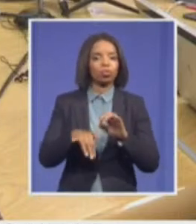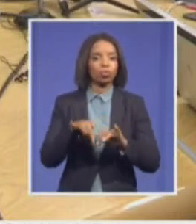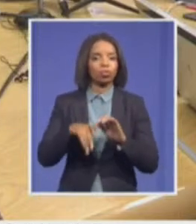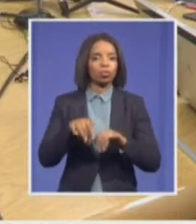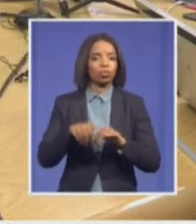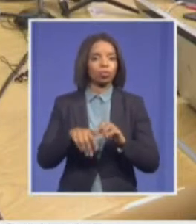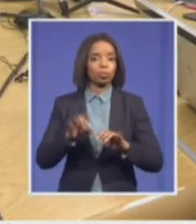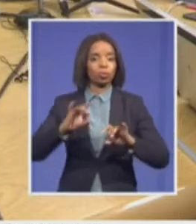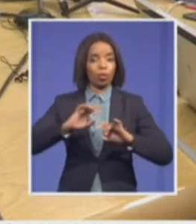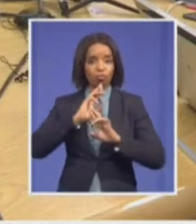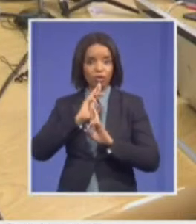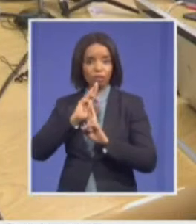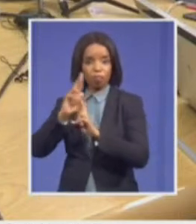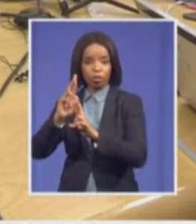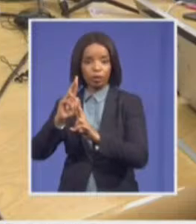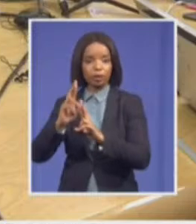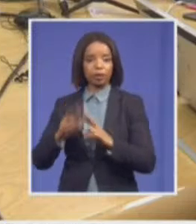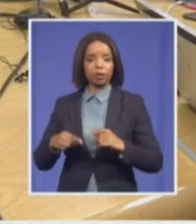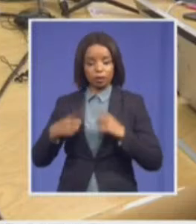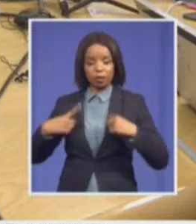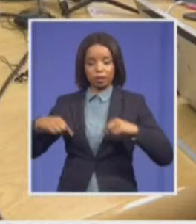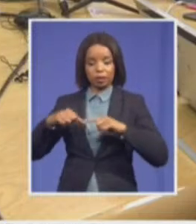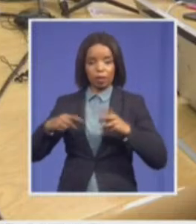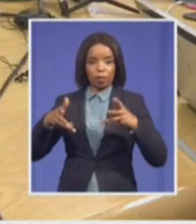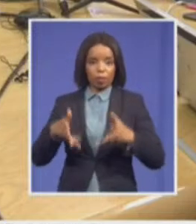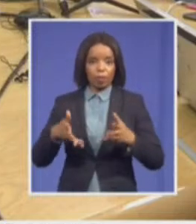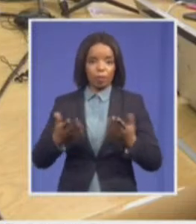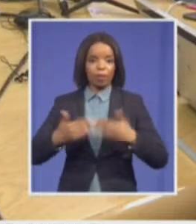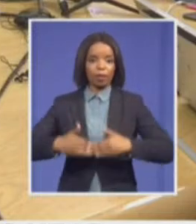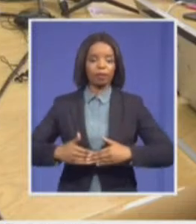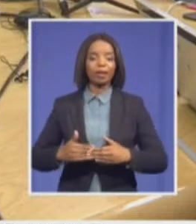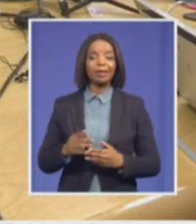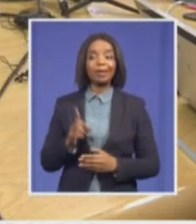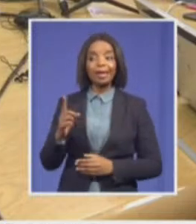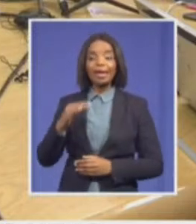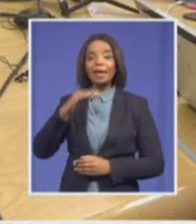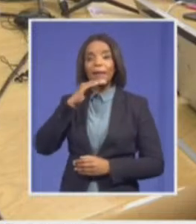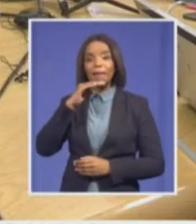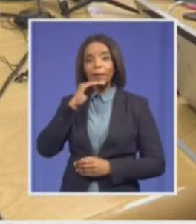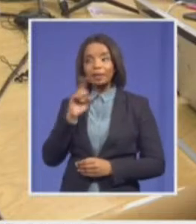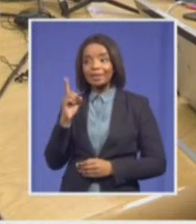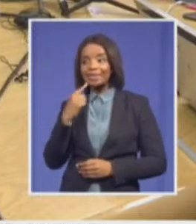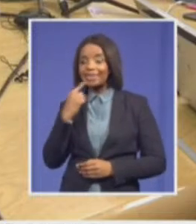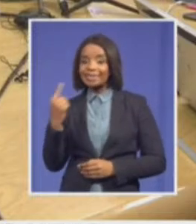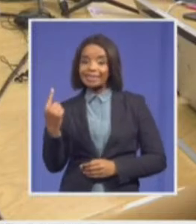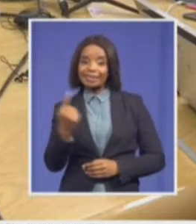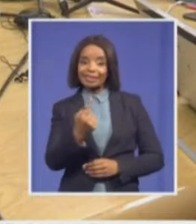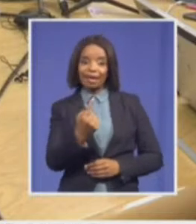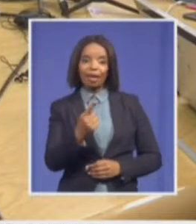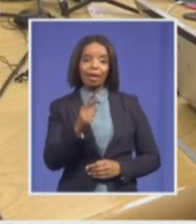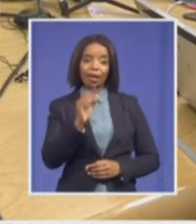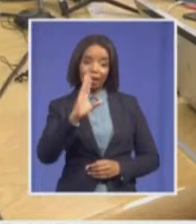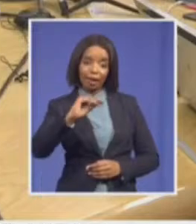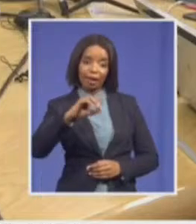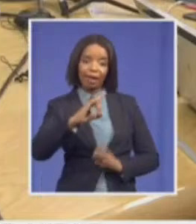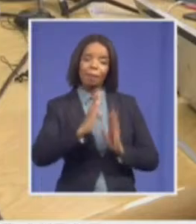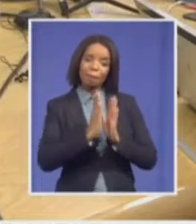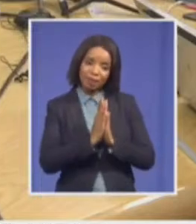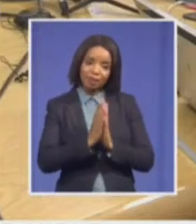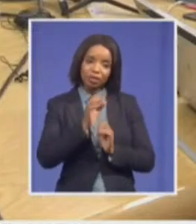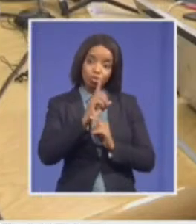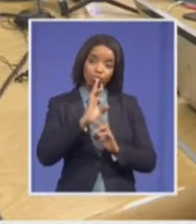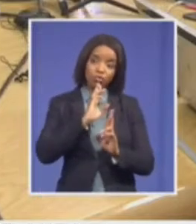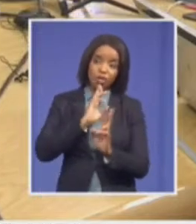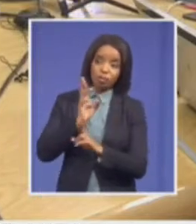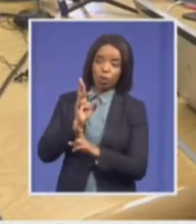saying respond this way or the other, it's just saying please respond and reflect our position. Correct. Now, I want you to talk to me